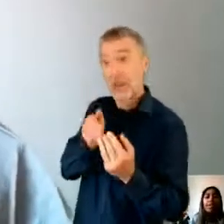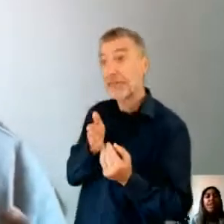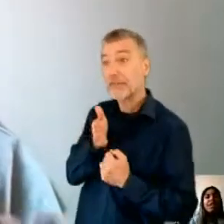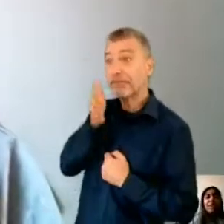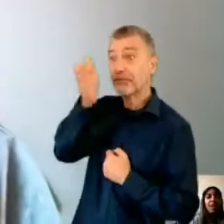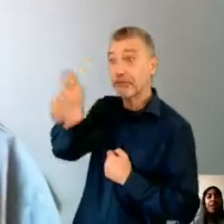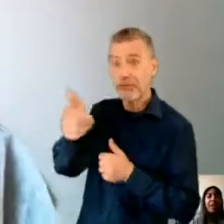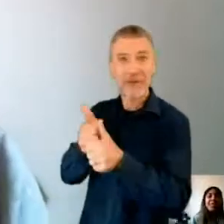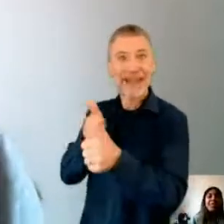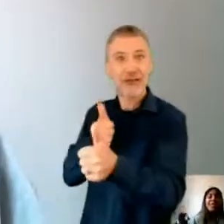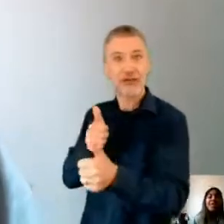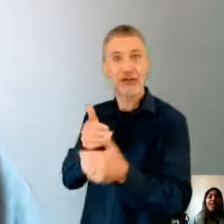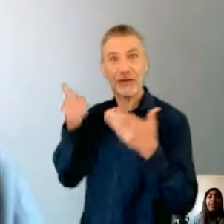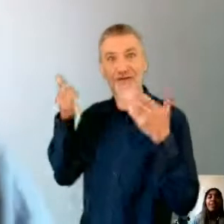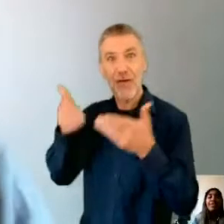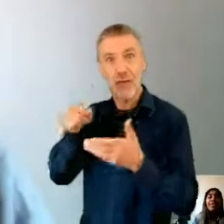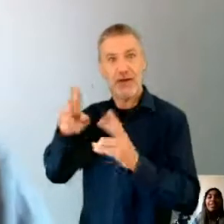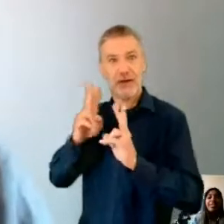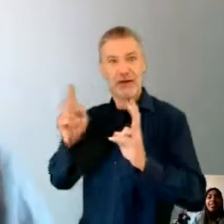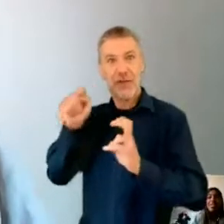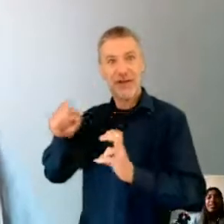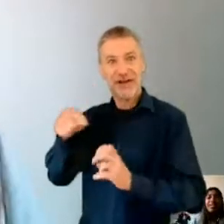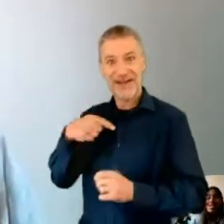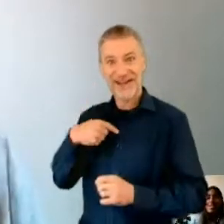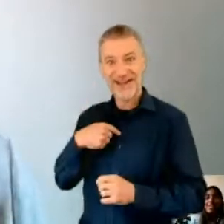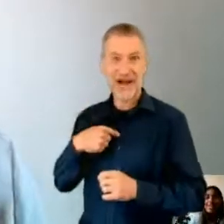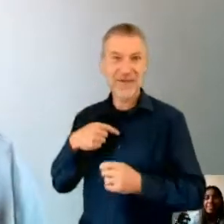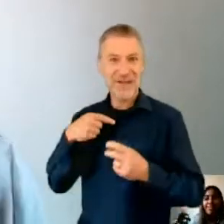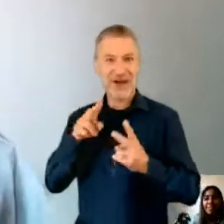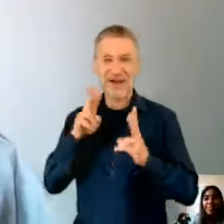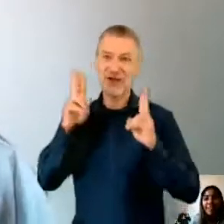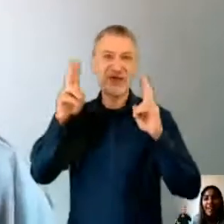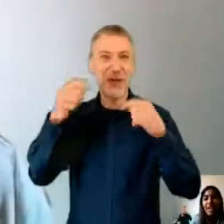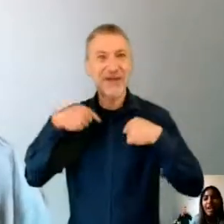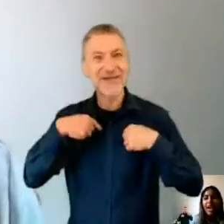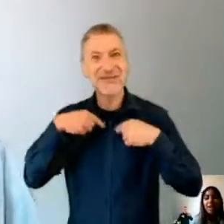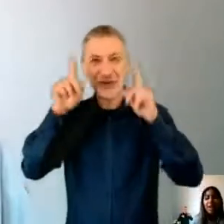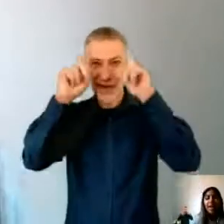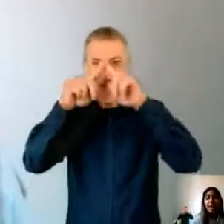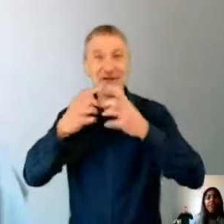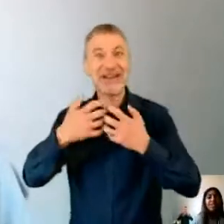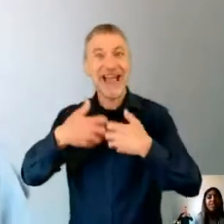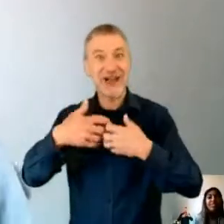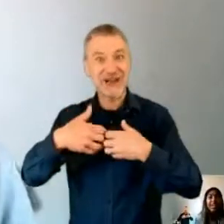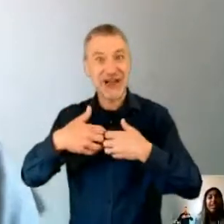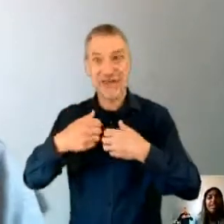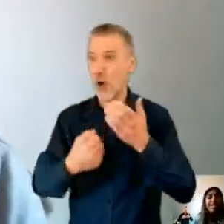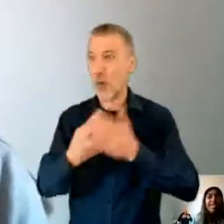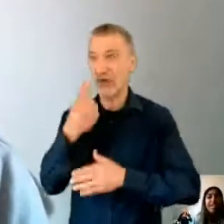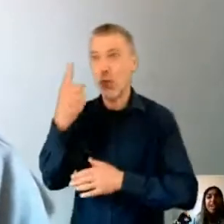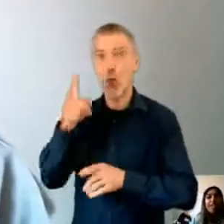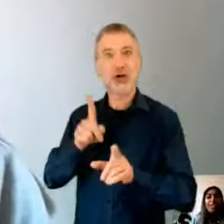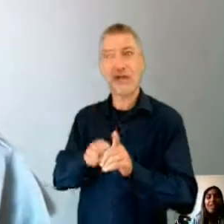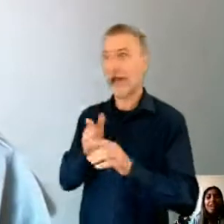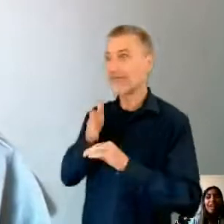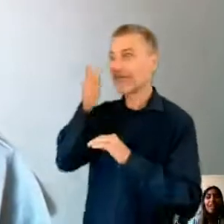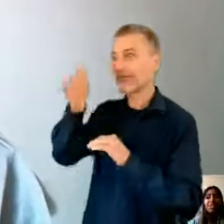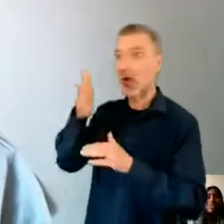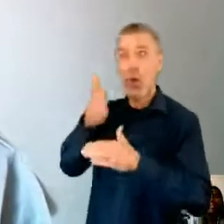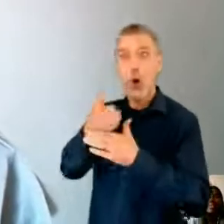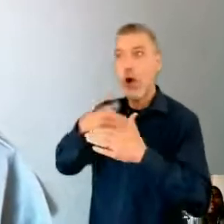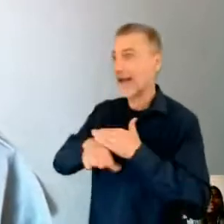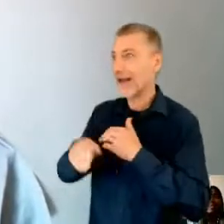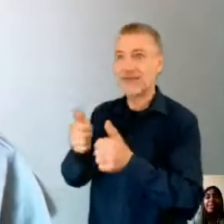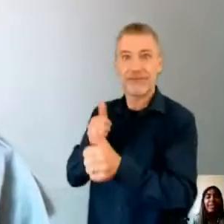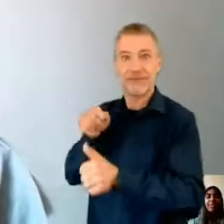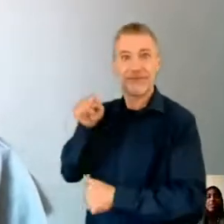studying. So I study engineering at university, and the year kind of allows